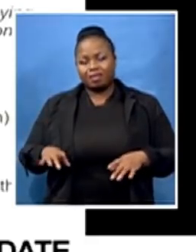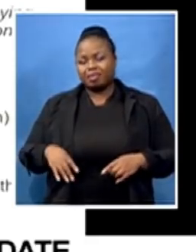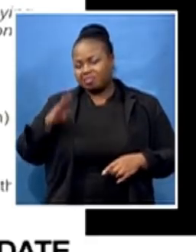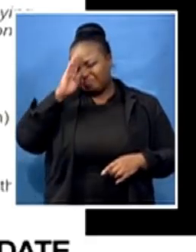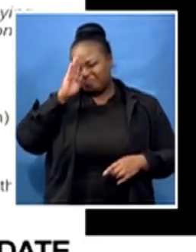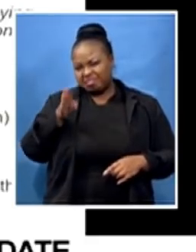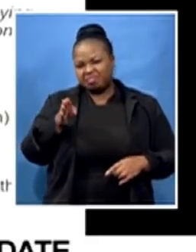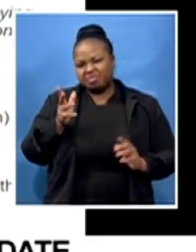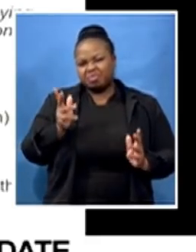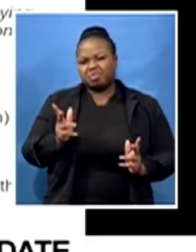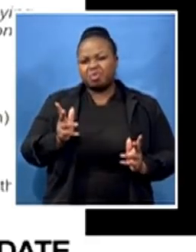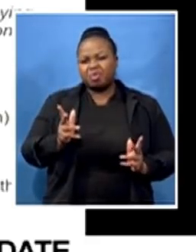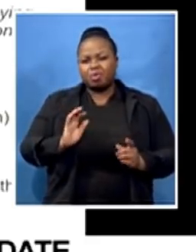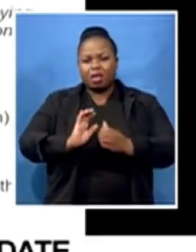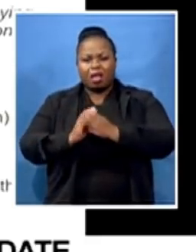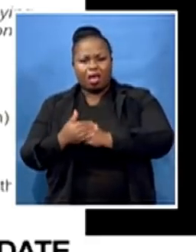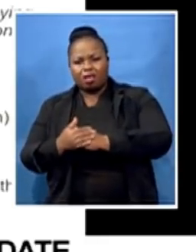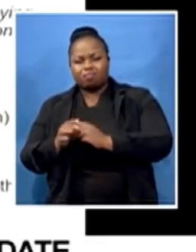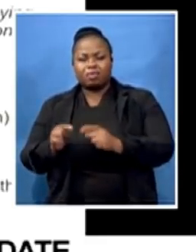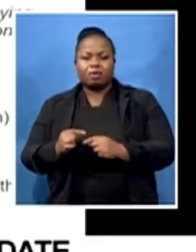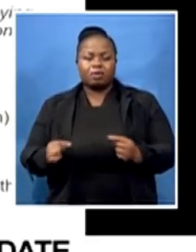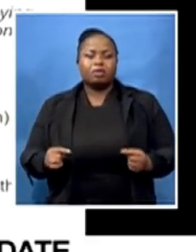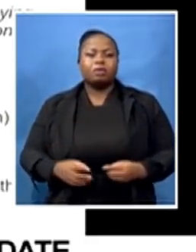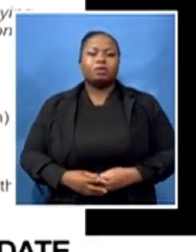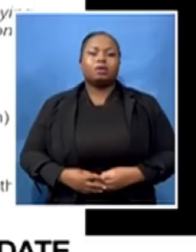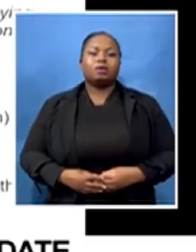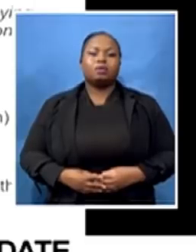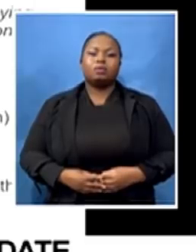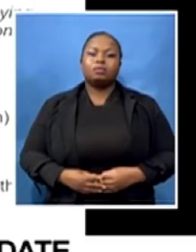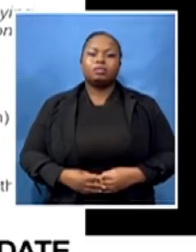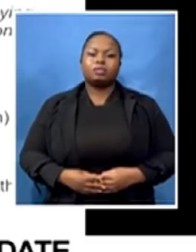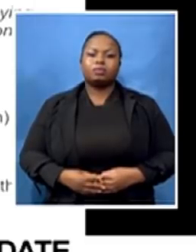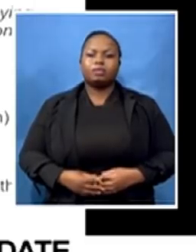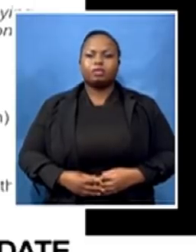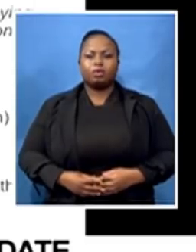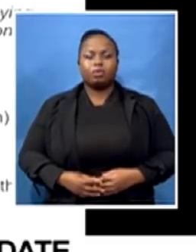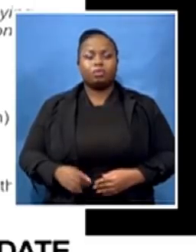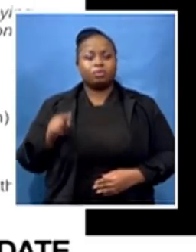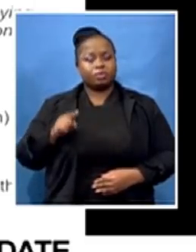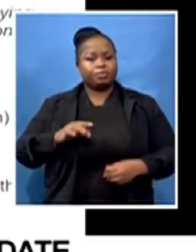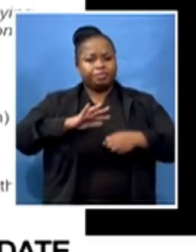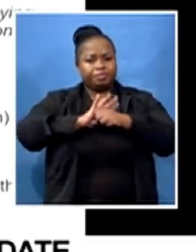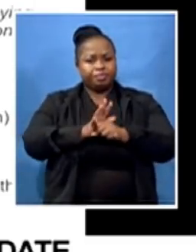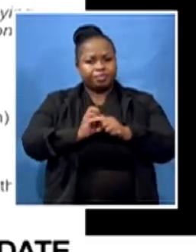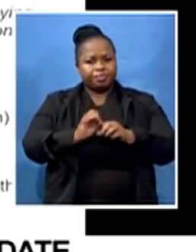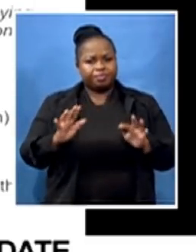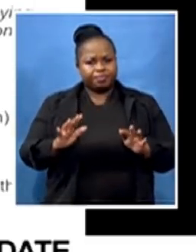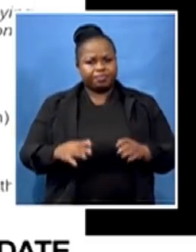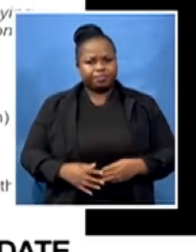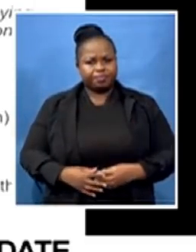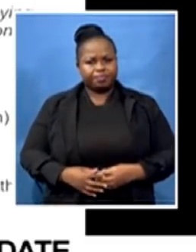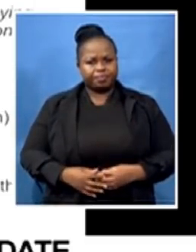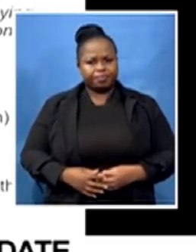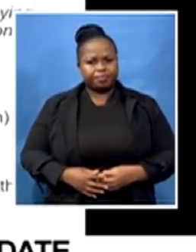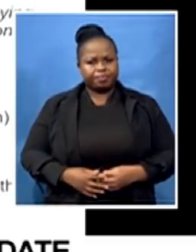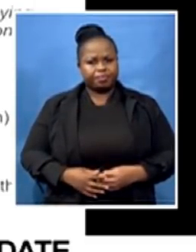So this pandemic then made it necessary for us